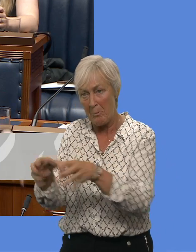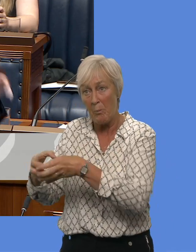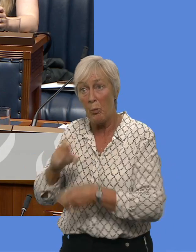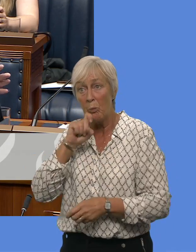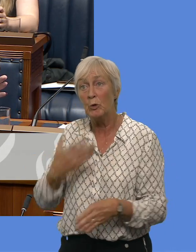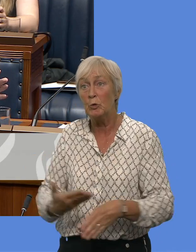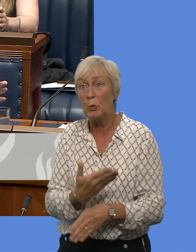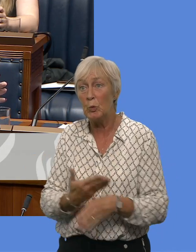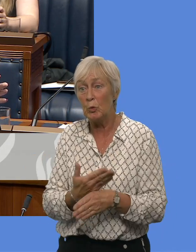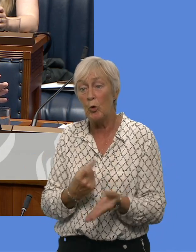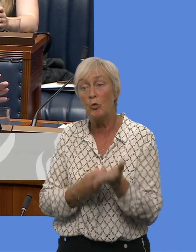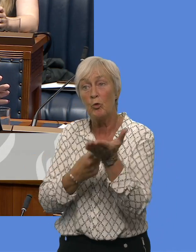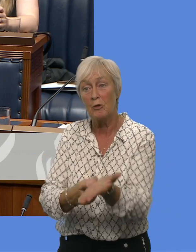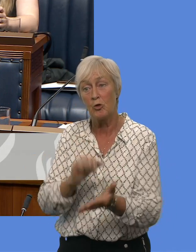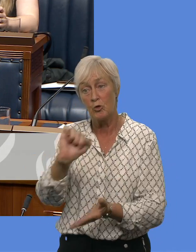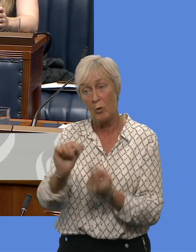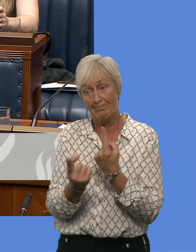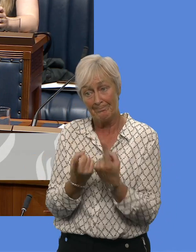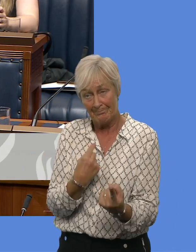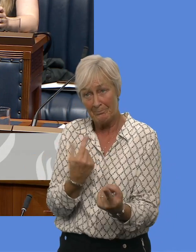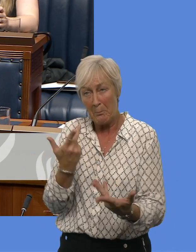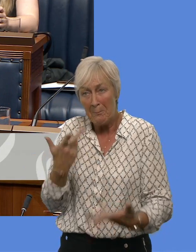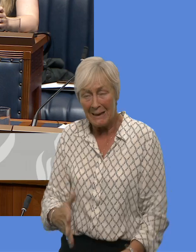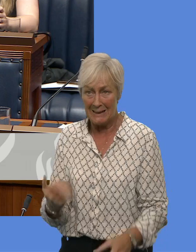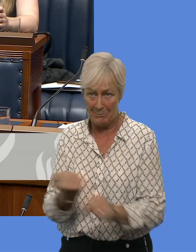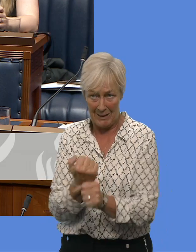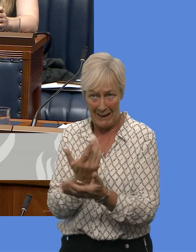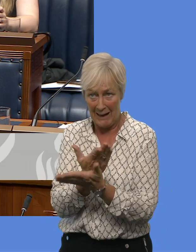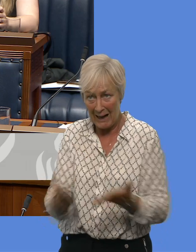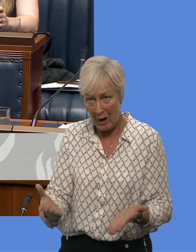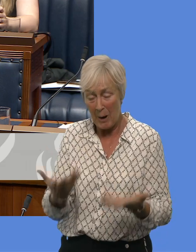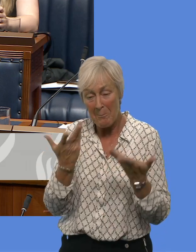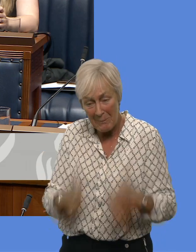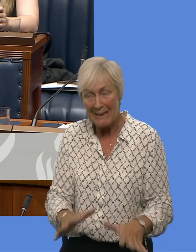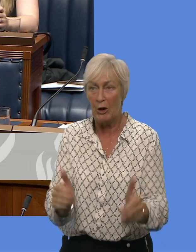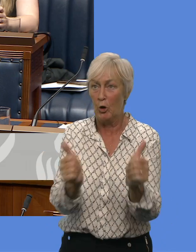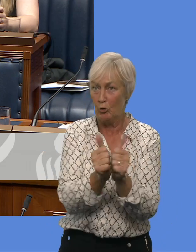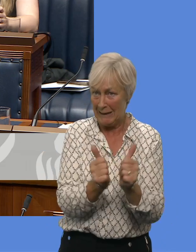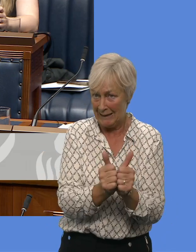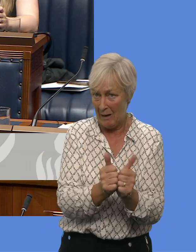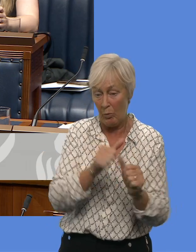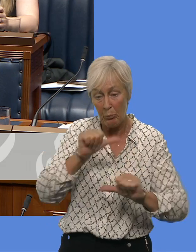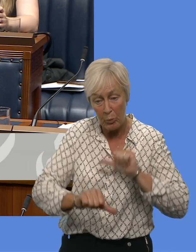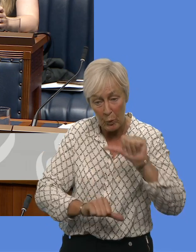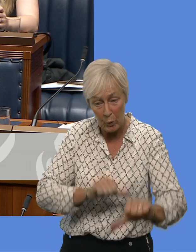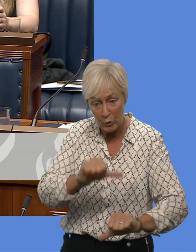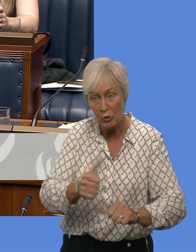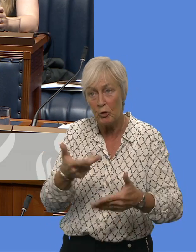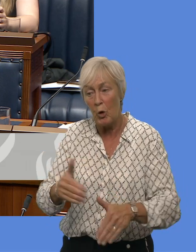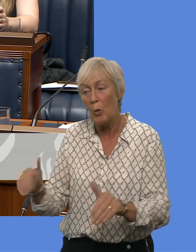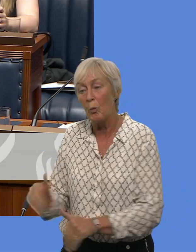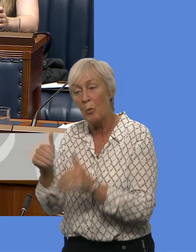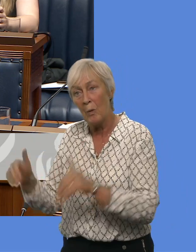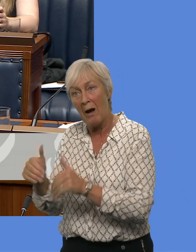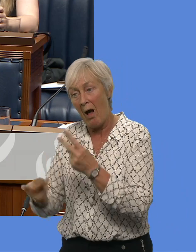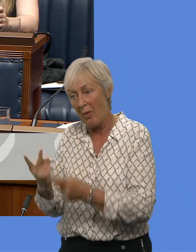do. In relation to the issue that he has referenced, we've already made clear that we have agreed in terms of the process. We are waiting for a further